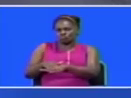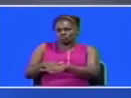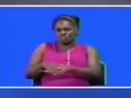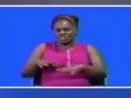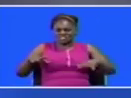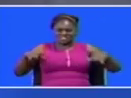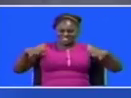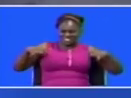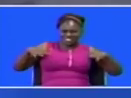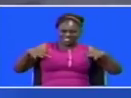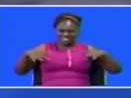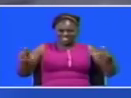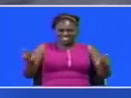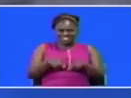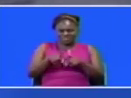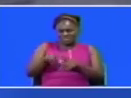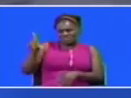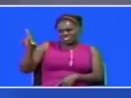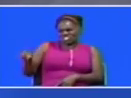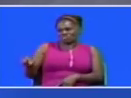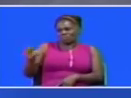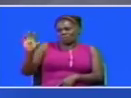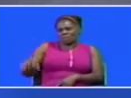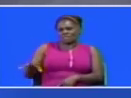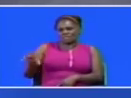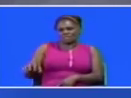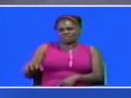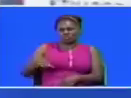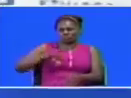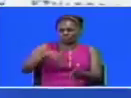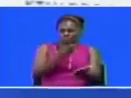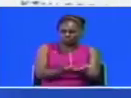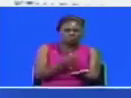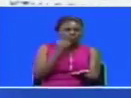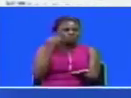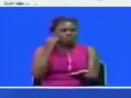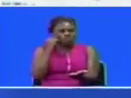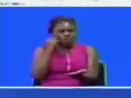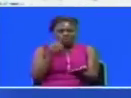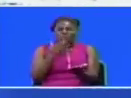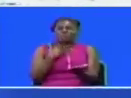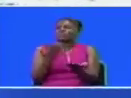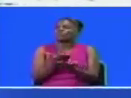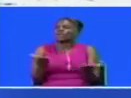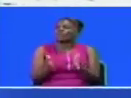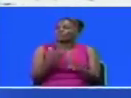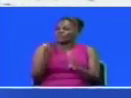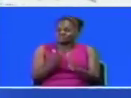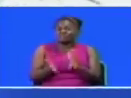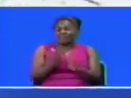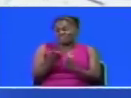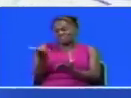starehe na pia iko chipa kuliko matatu kwa kupeleka mpaka nyumbani. Mali unataka kwenda kwa haraka unaenda kwa